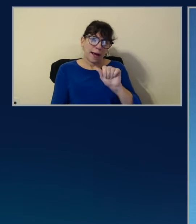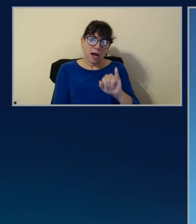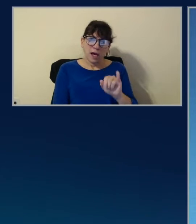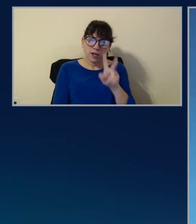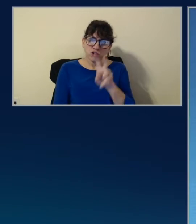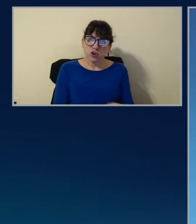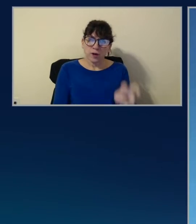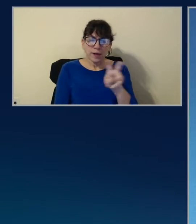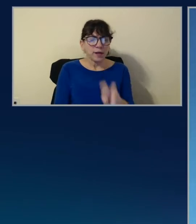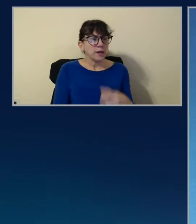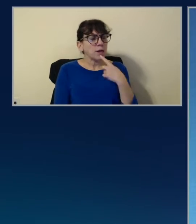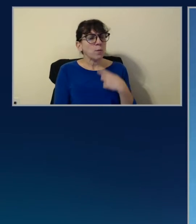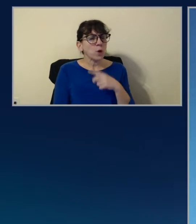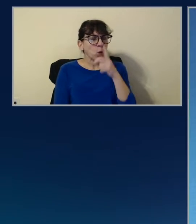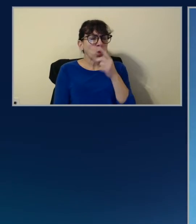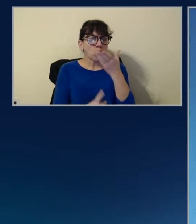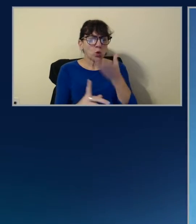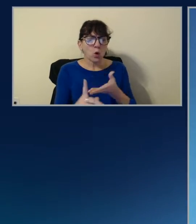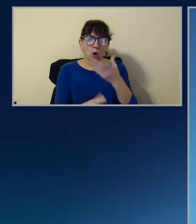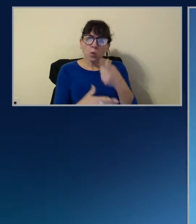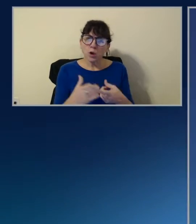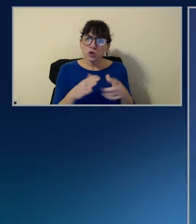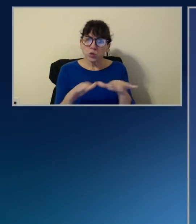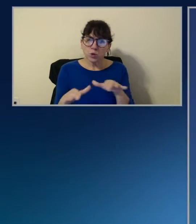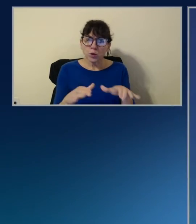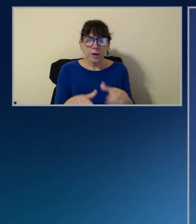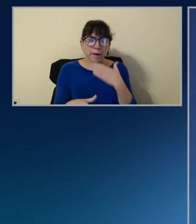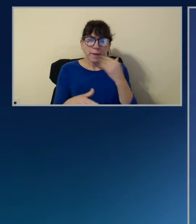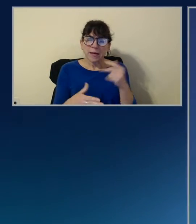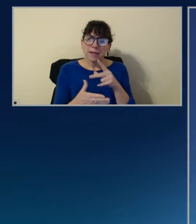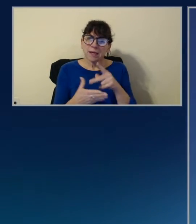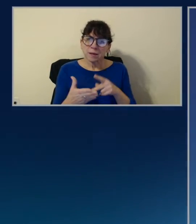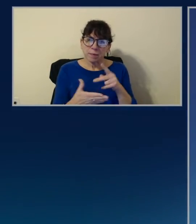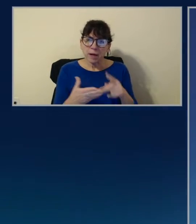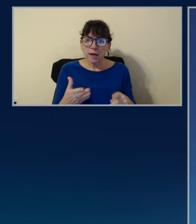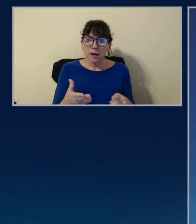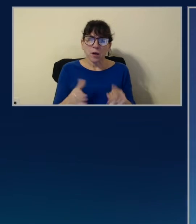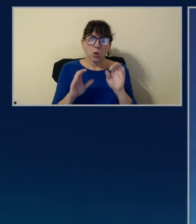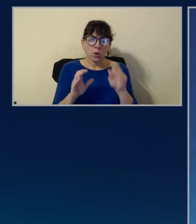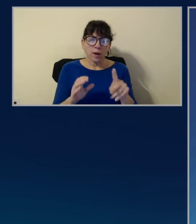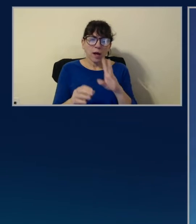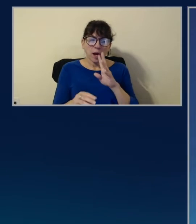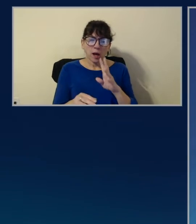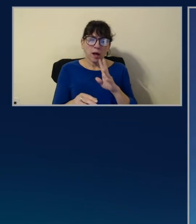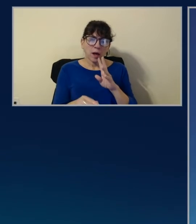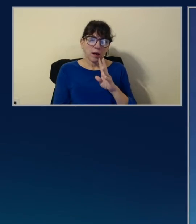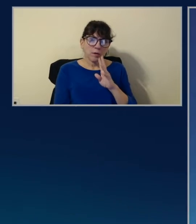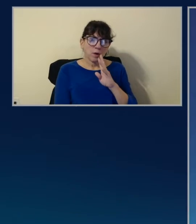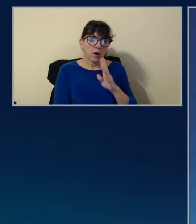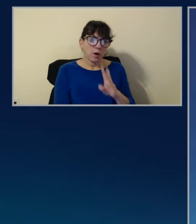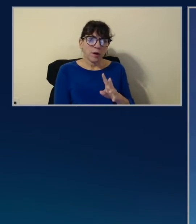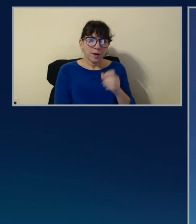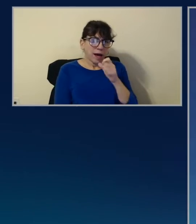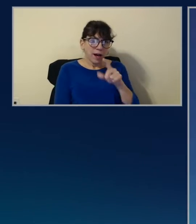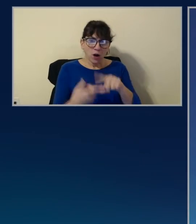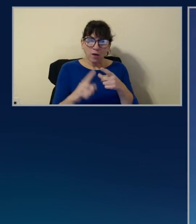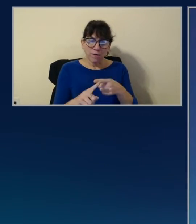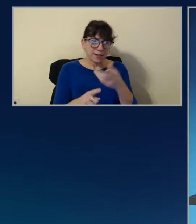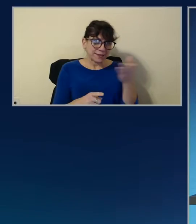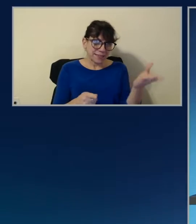me who you are, what do you do, and what's the best pie? You want me to tell you? Okay, I'll talk just to Darko. Just to not our friends over here. I'll